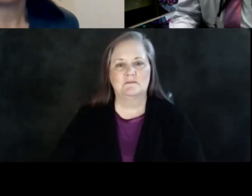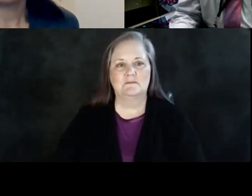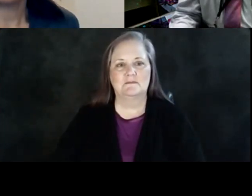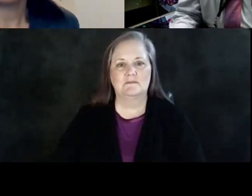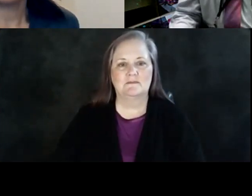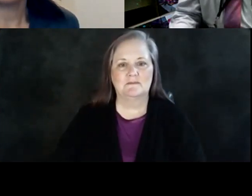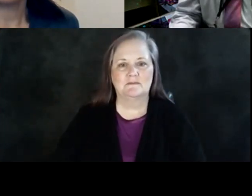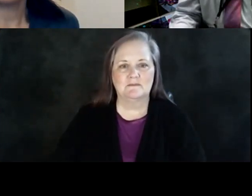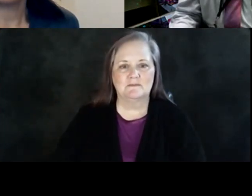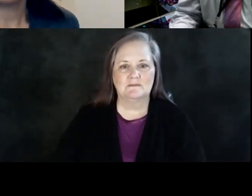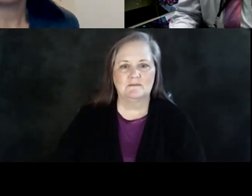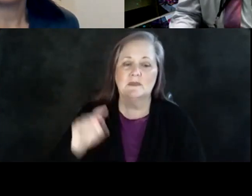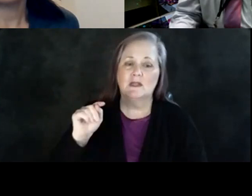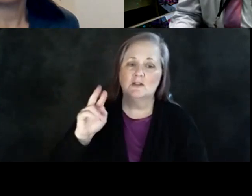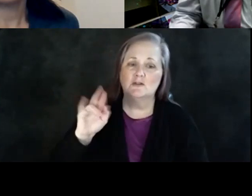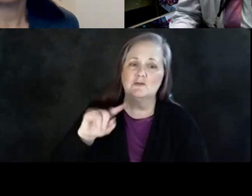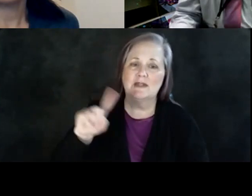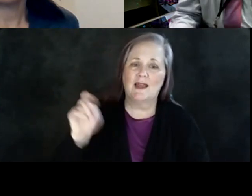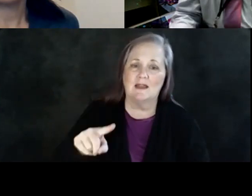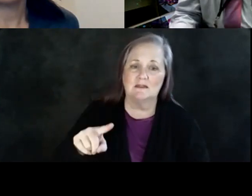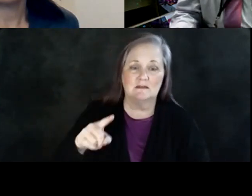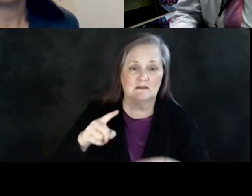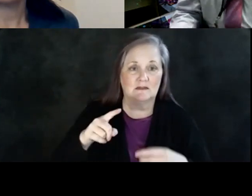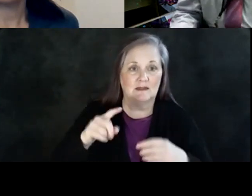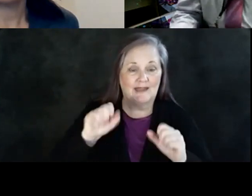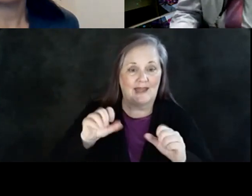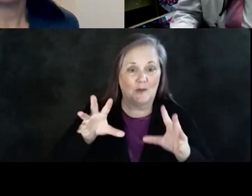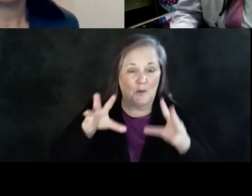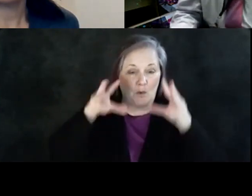Trina asks, can the virus enter the body through the eyes or just the nose and mouth?